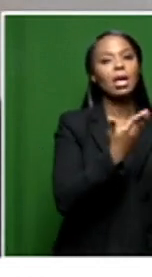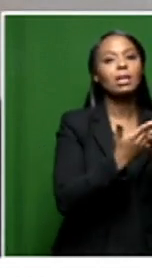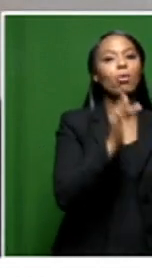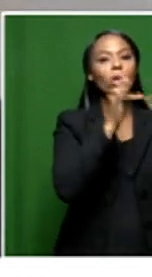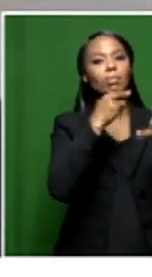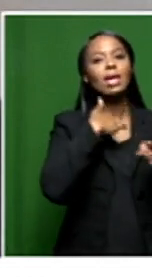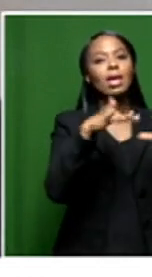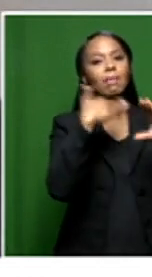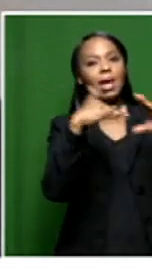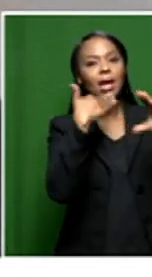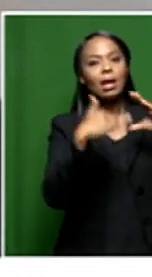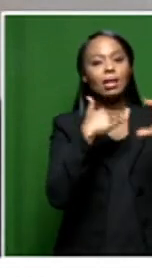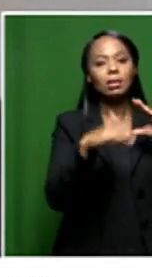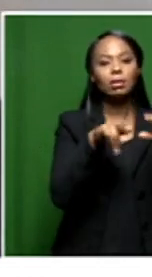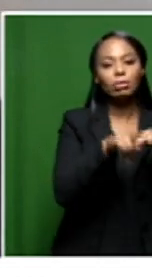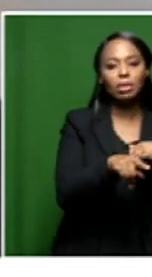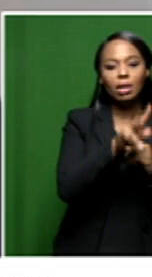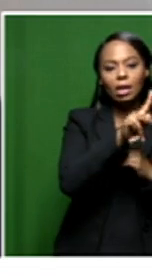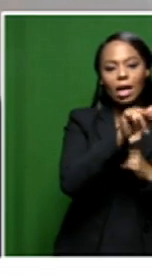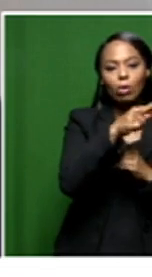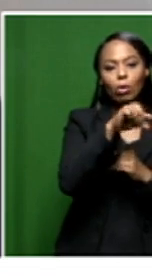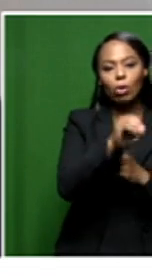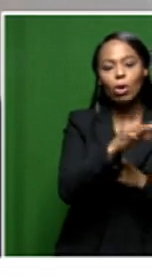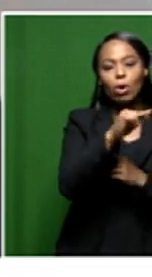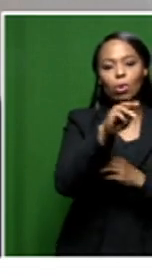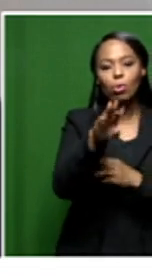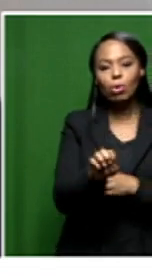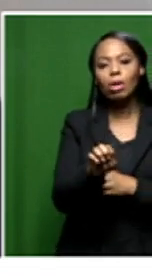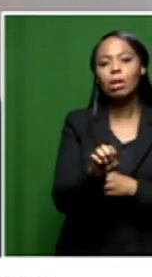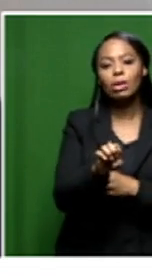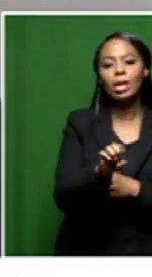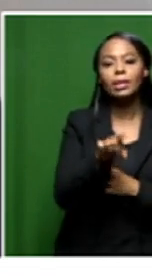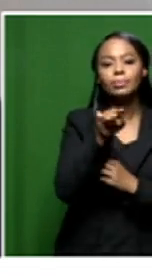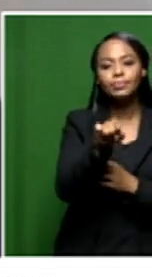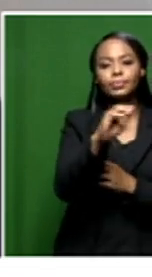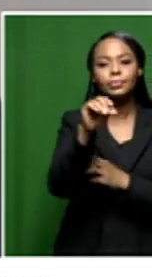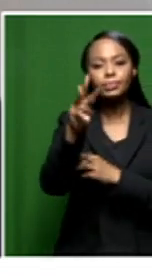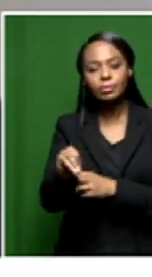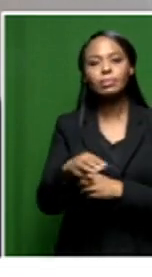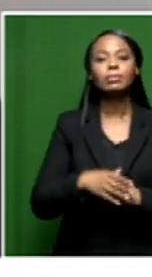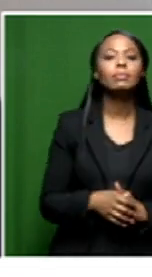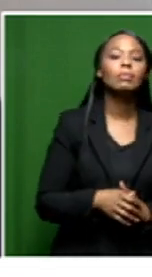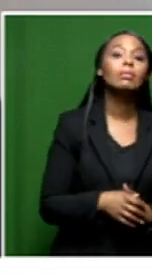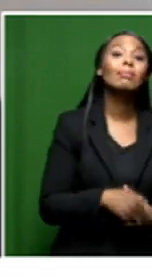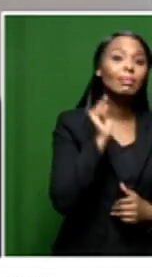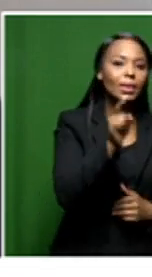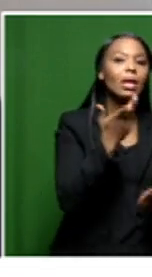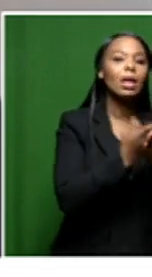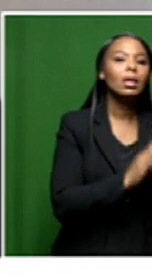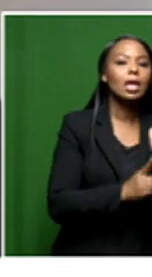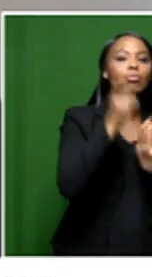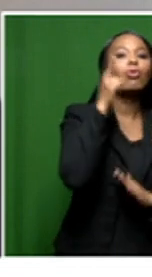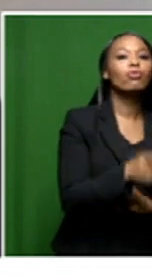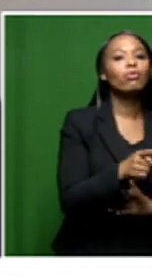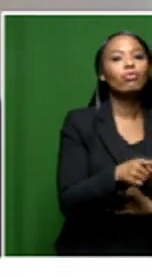address. Again, it's kaigoodall@gmail.com. And my plan at the moment is I'm in the final phase of the design, so actually improving my